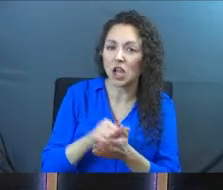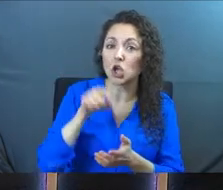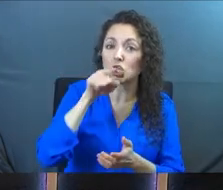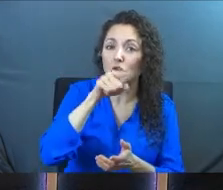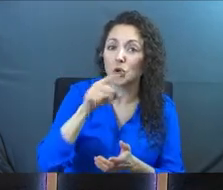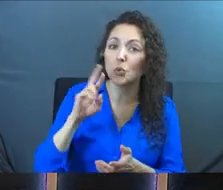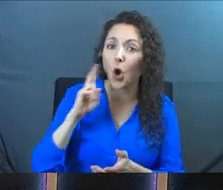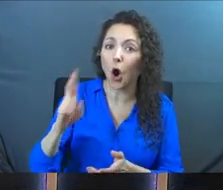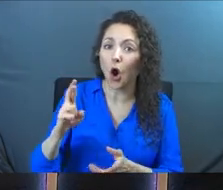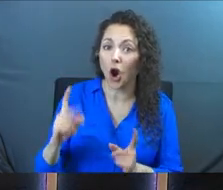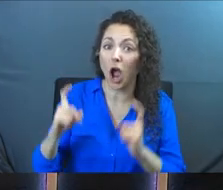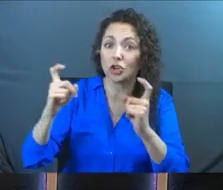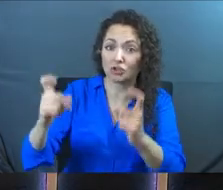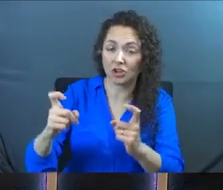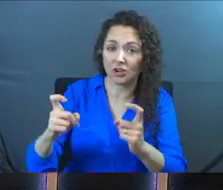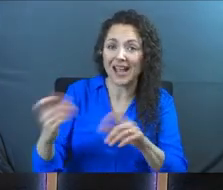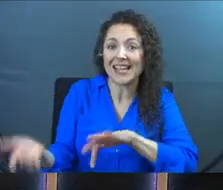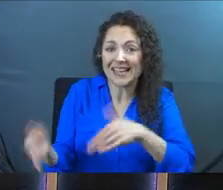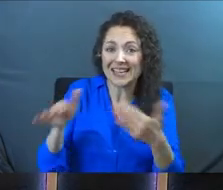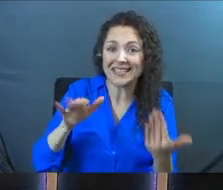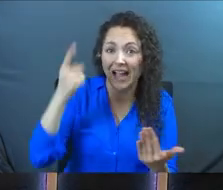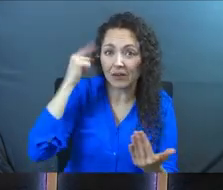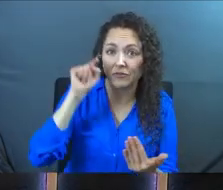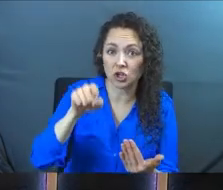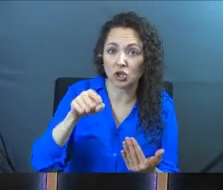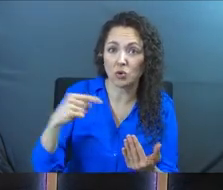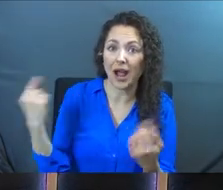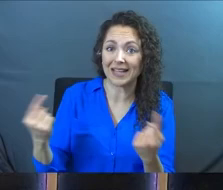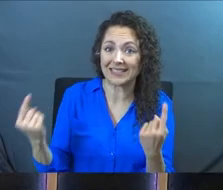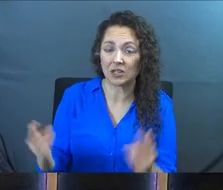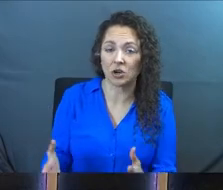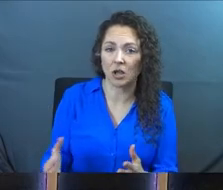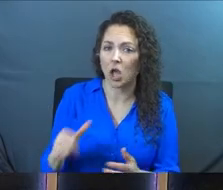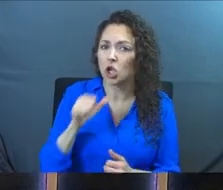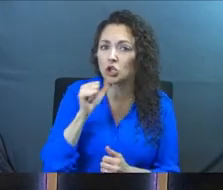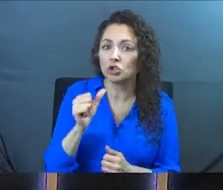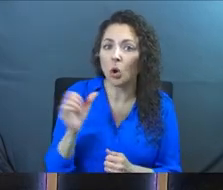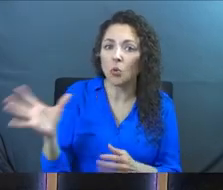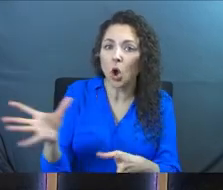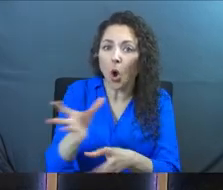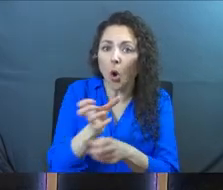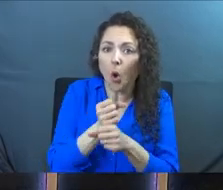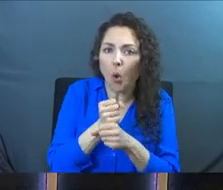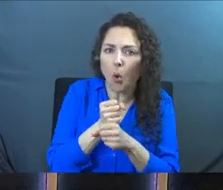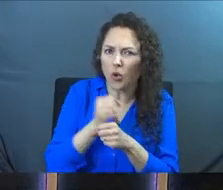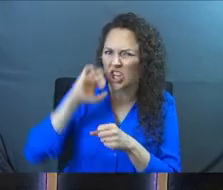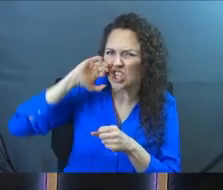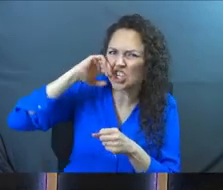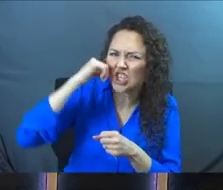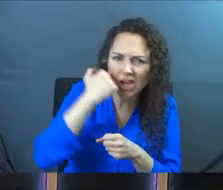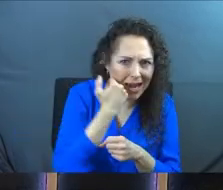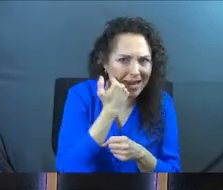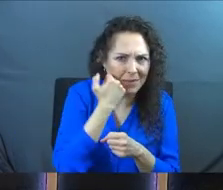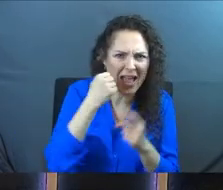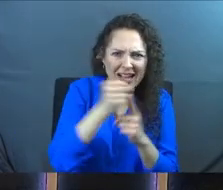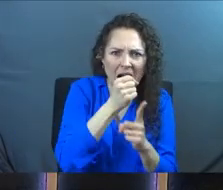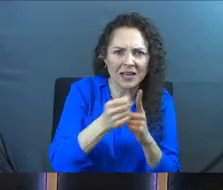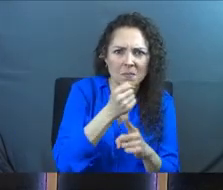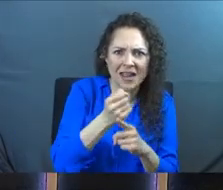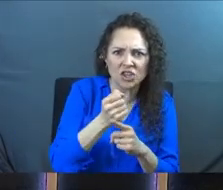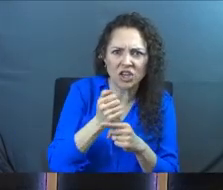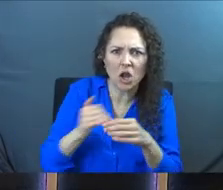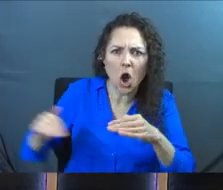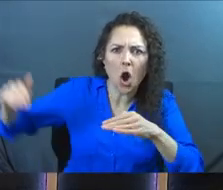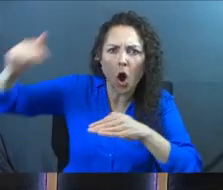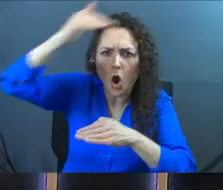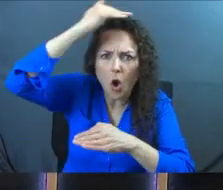dies for us while we're still sinners and then says, and by the way, don't ever hold condemnation over yourself because I've paid that price. There's